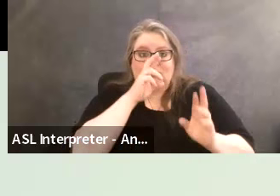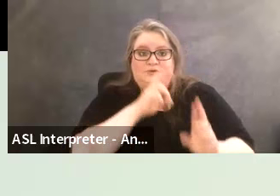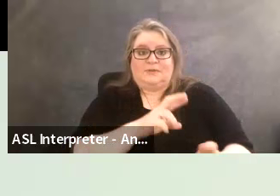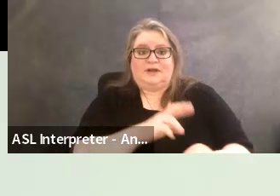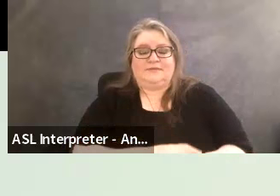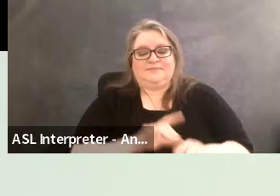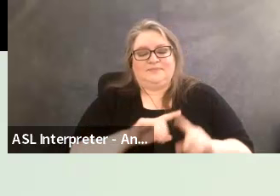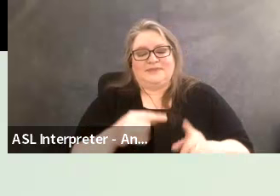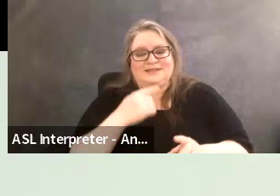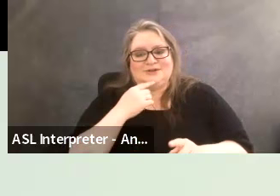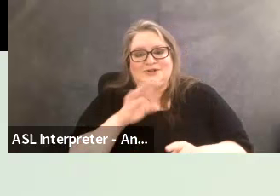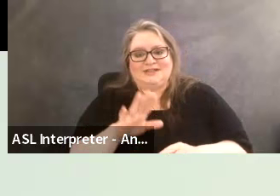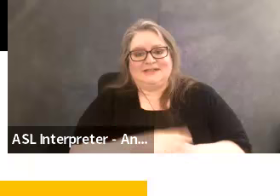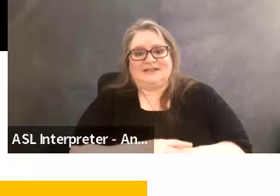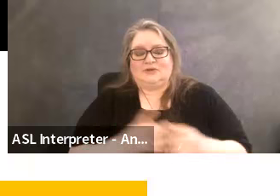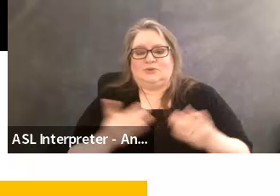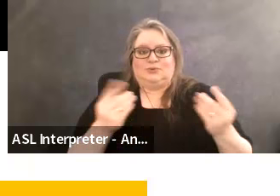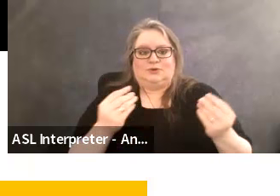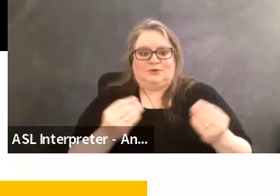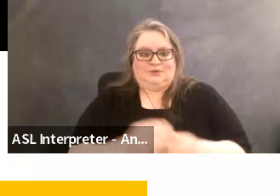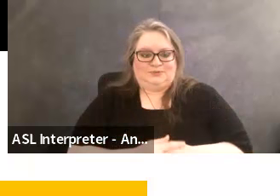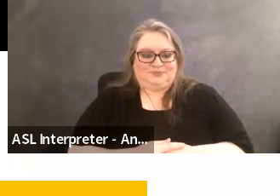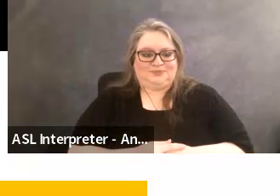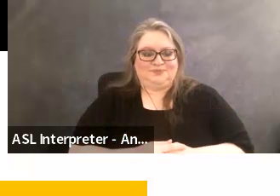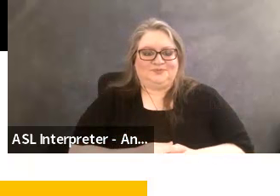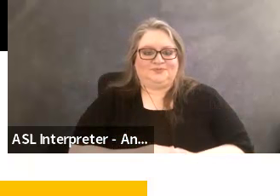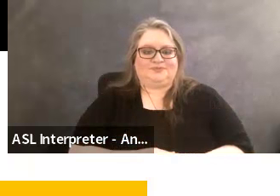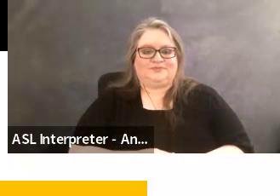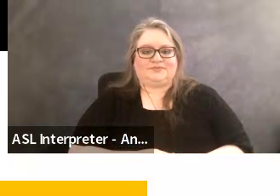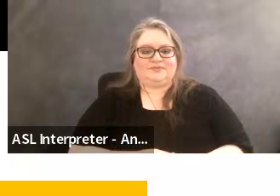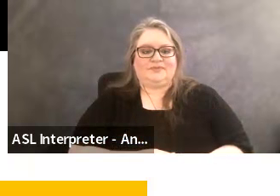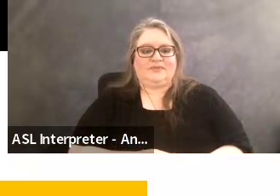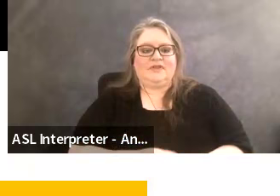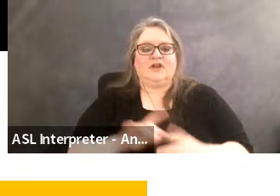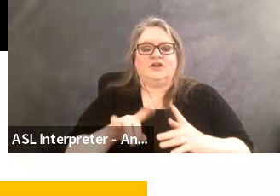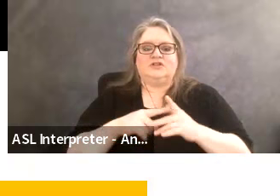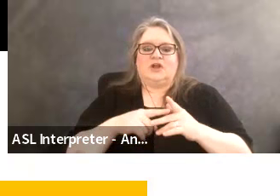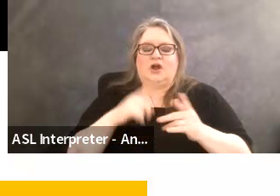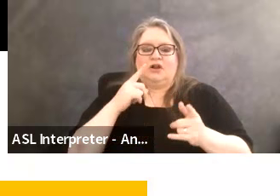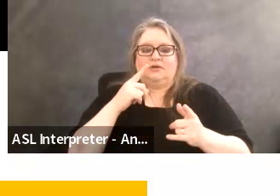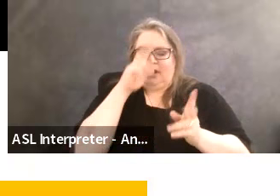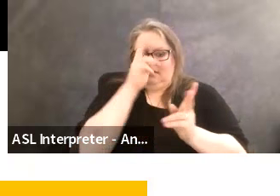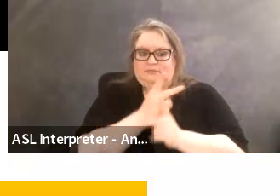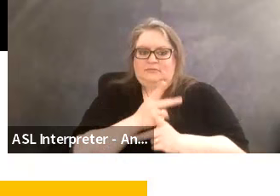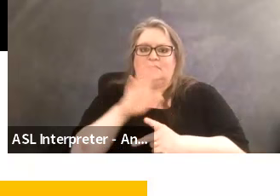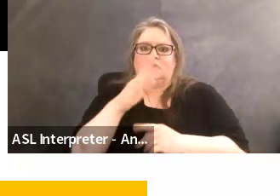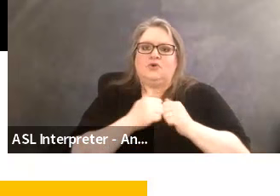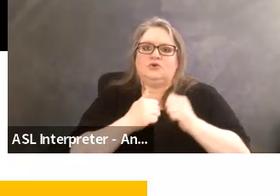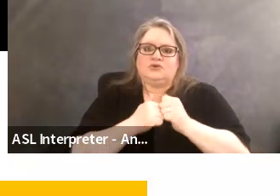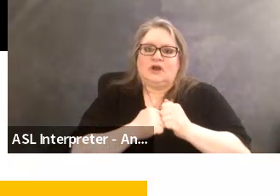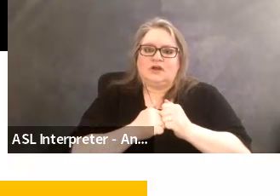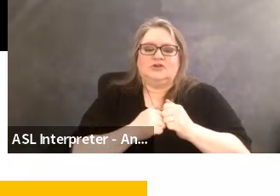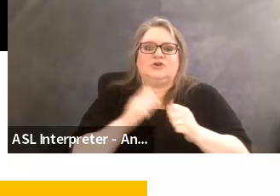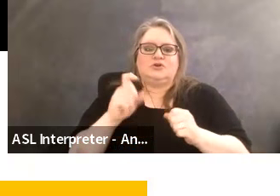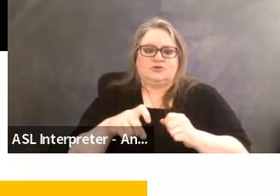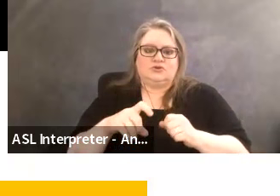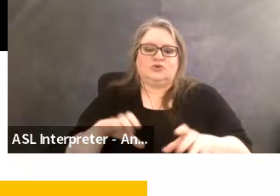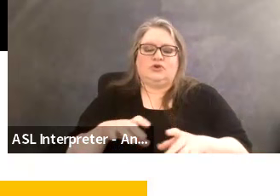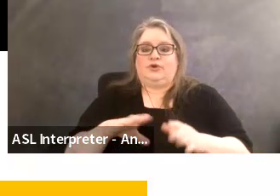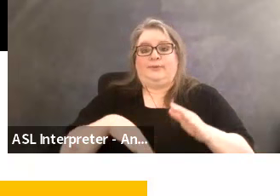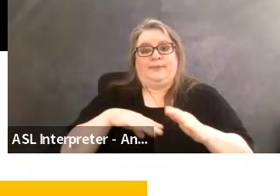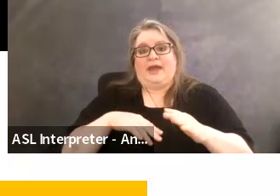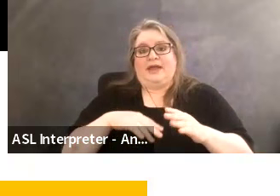But seriously, what do we do? All right, start by designing your structure. Every one of us here should be able to do the basic